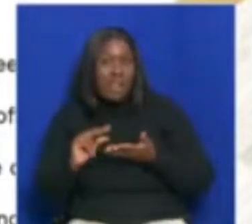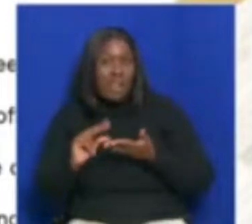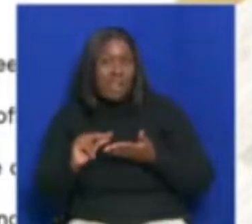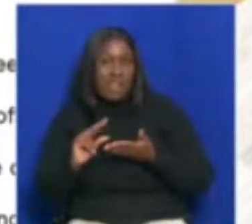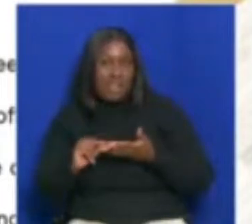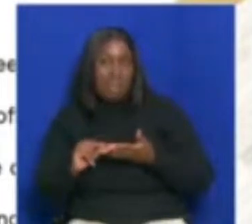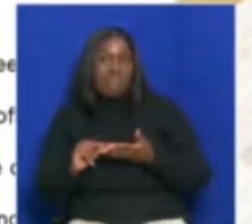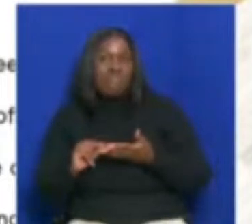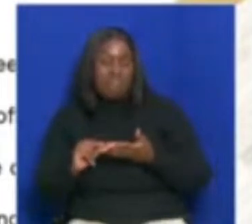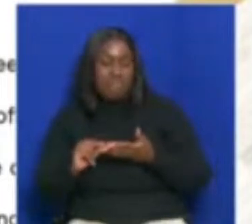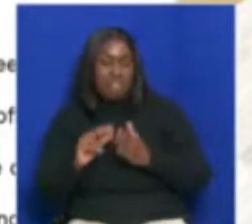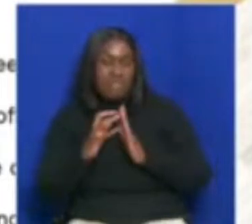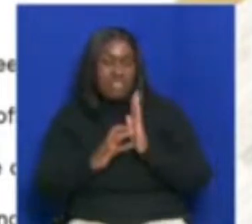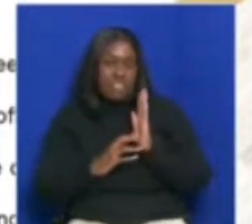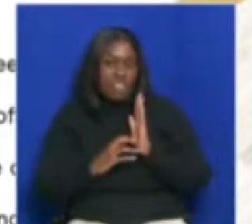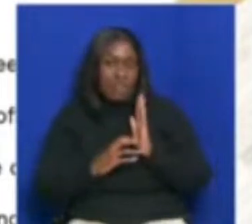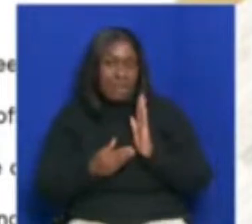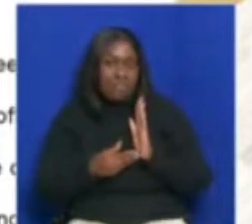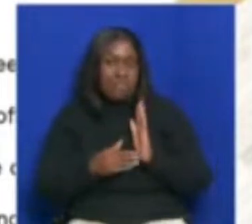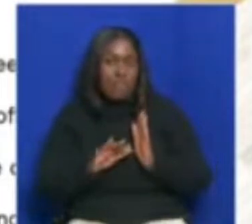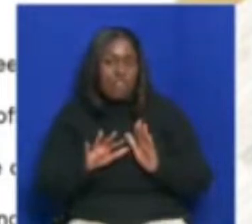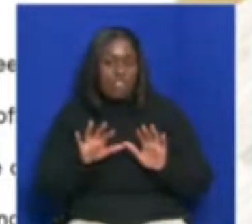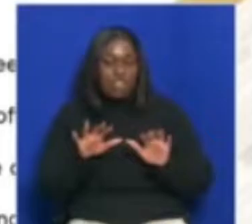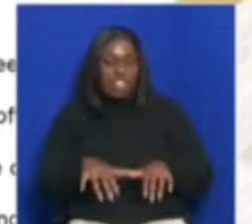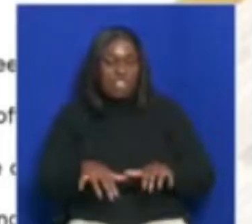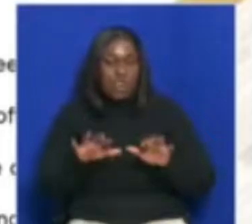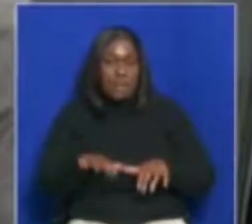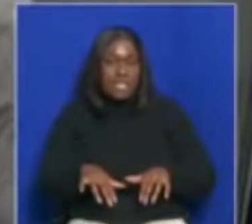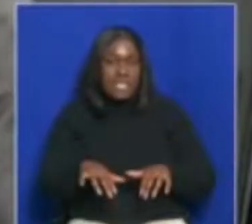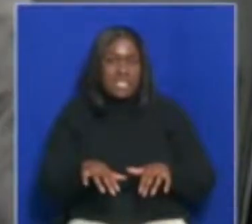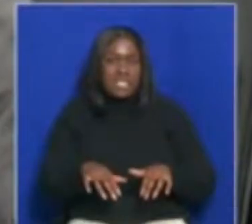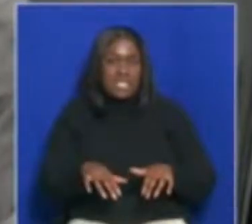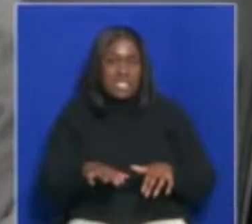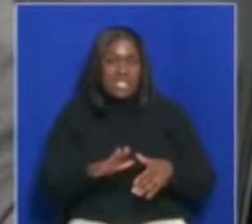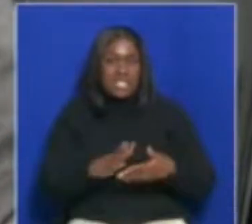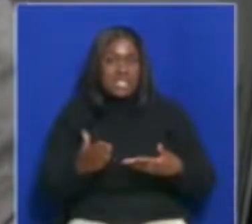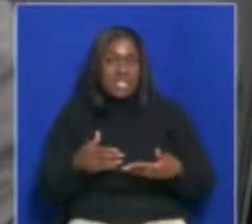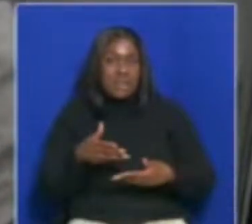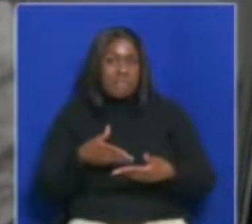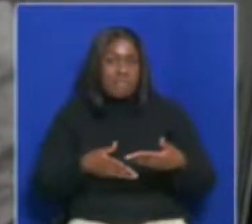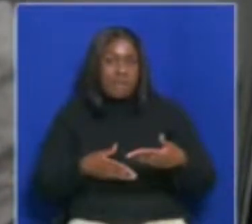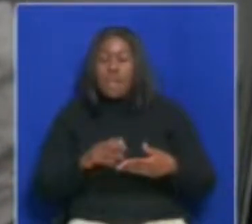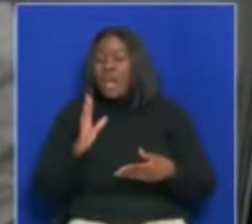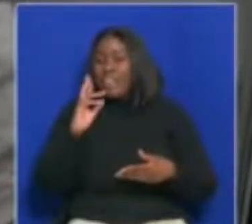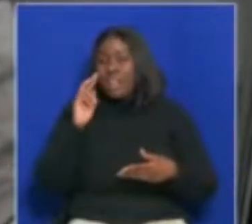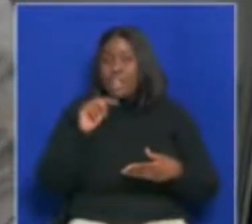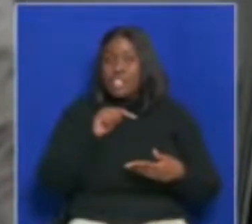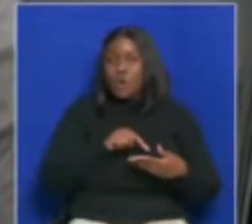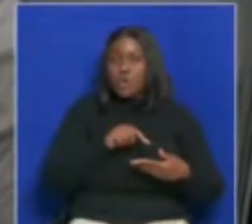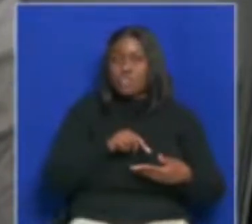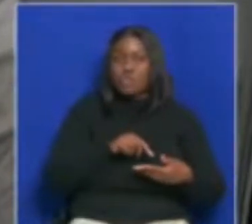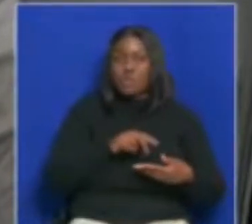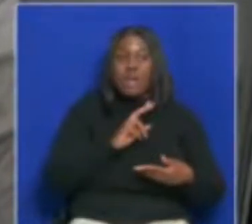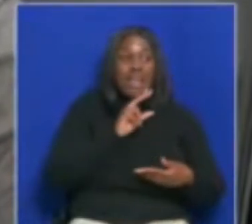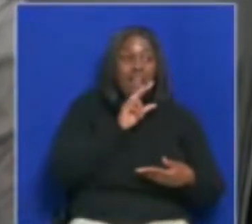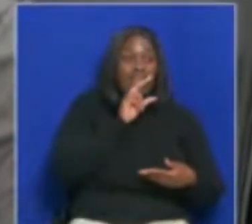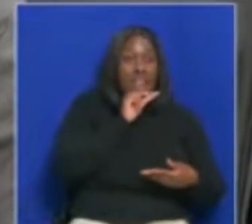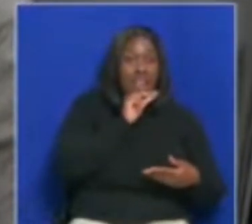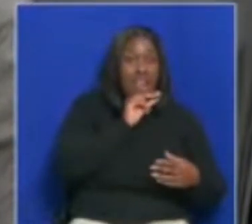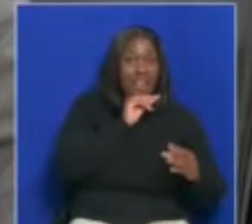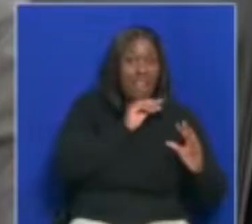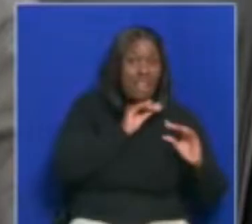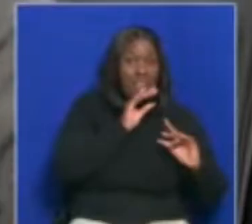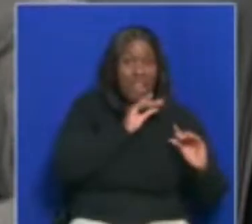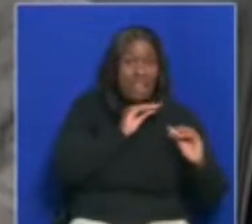Before we get, maybe we could go to that transcript. It's at page 3 of the bundle.